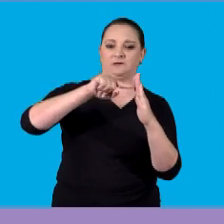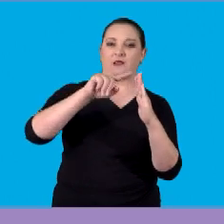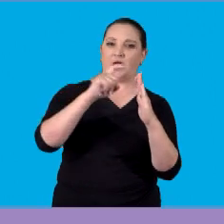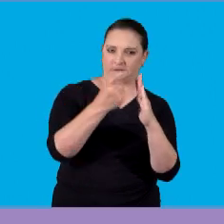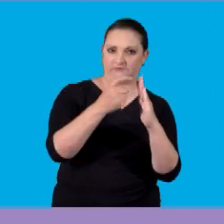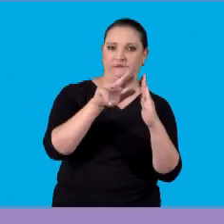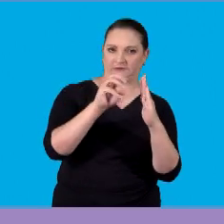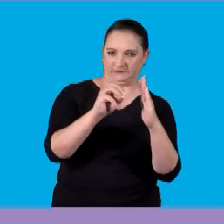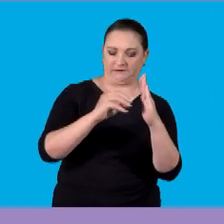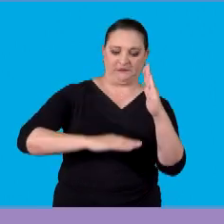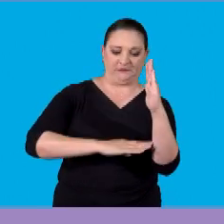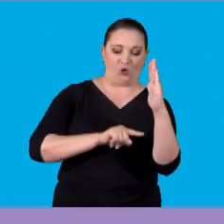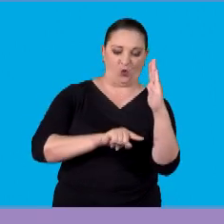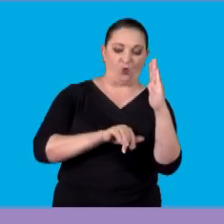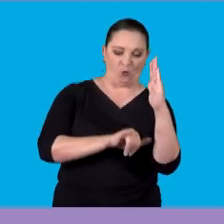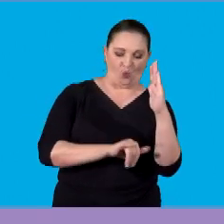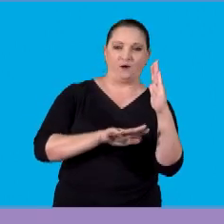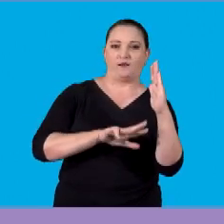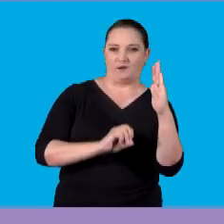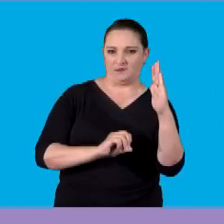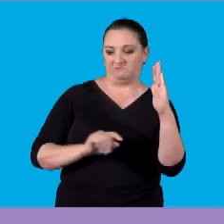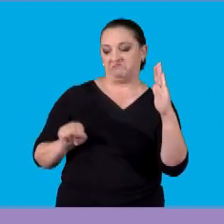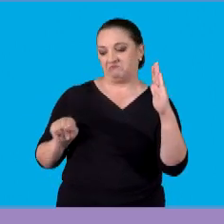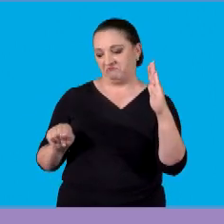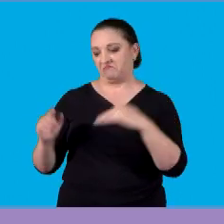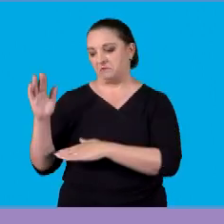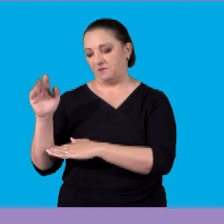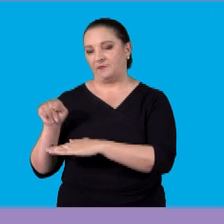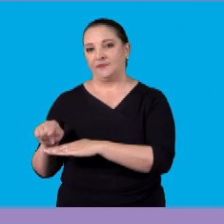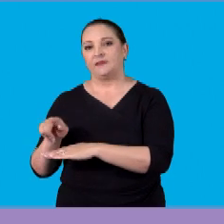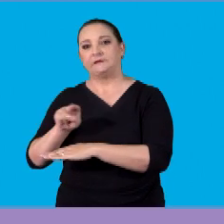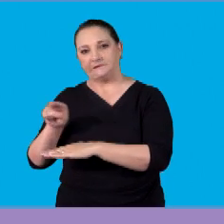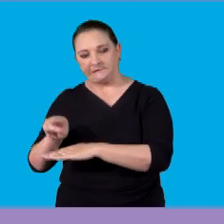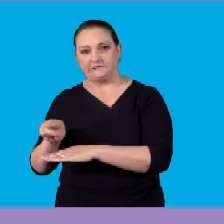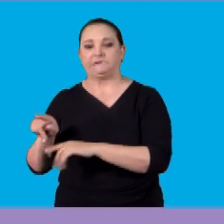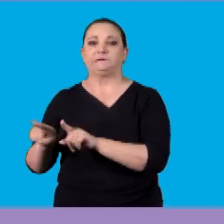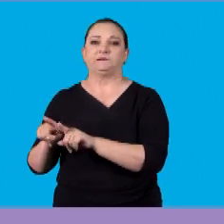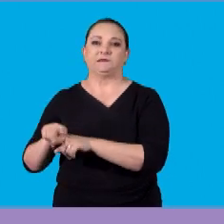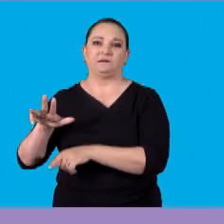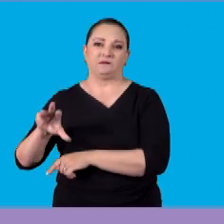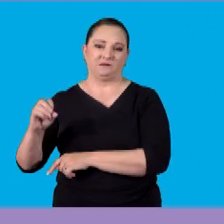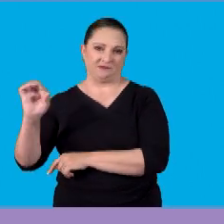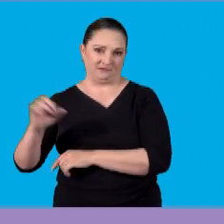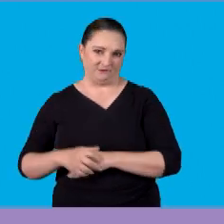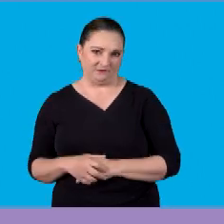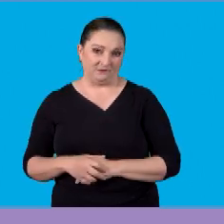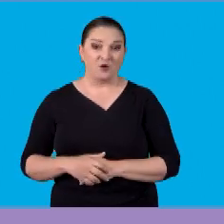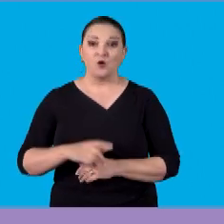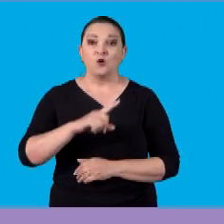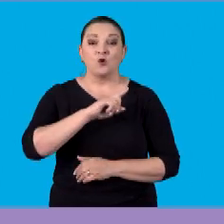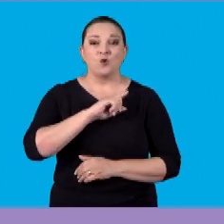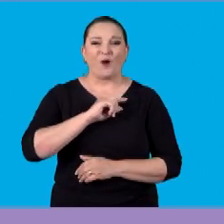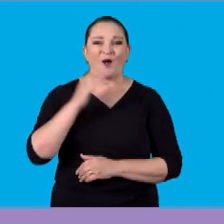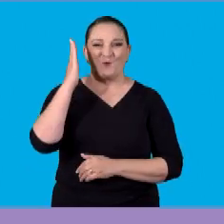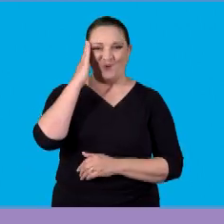degrees, y is equals to 90 degrees, and of course z is also equals to 90 degrees, simply